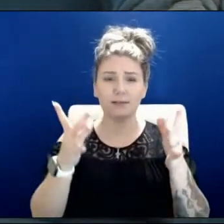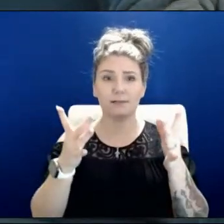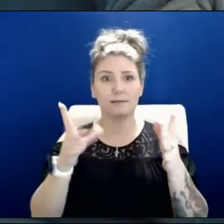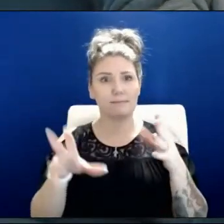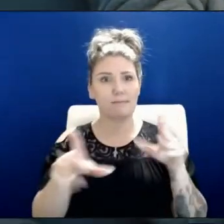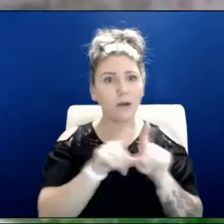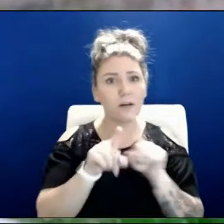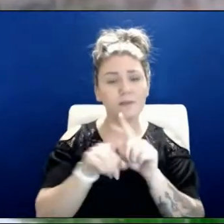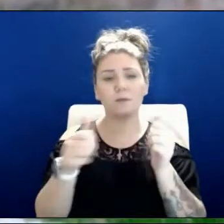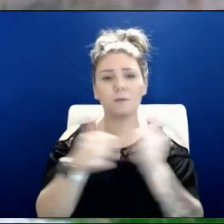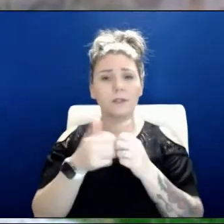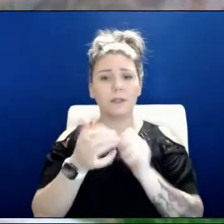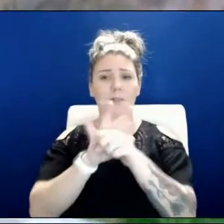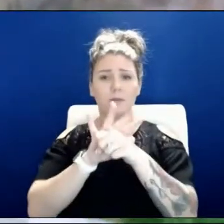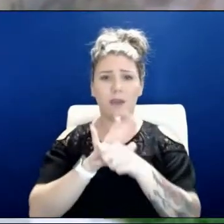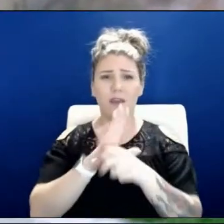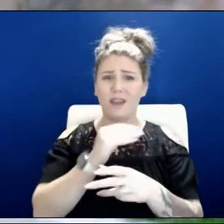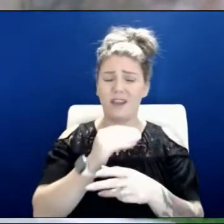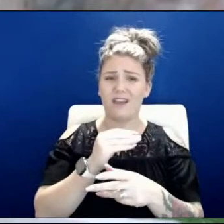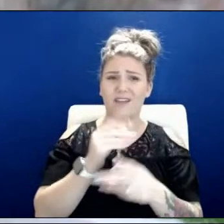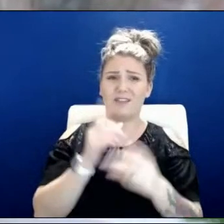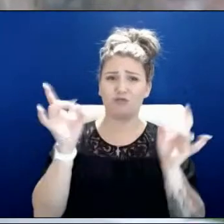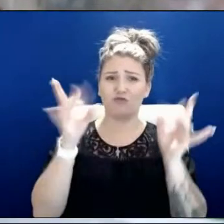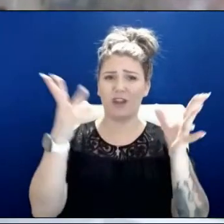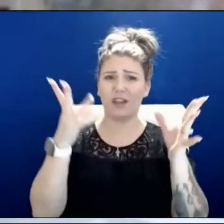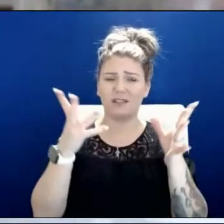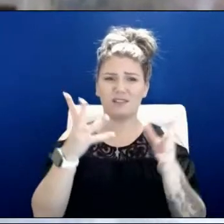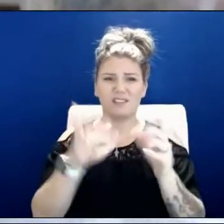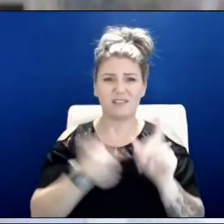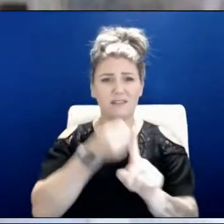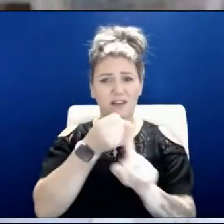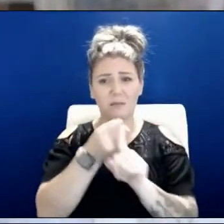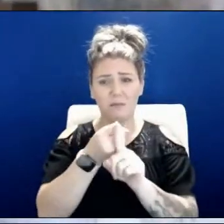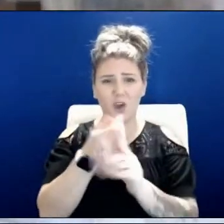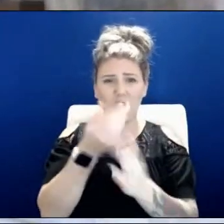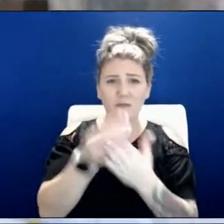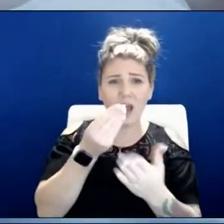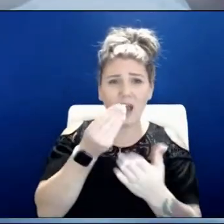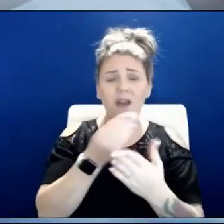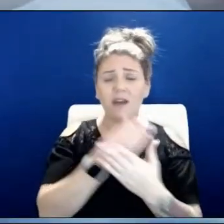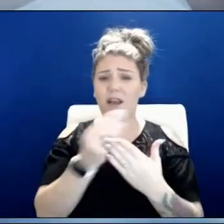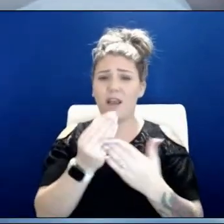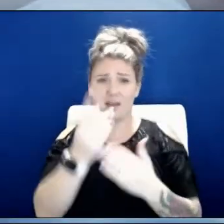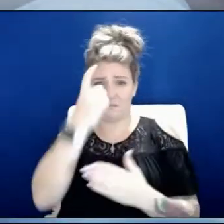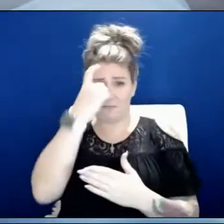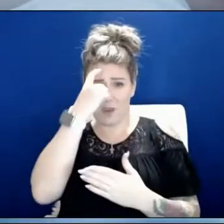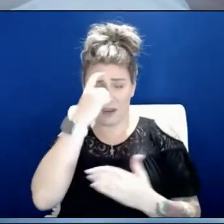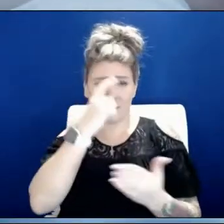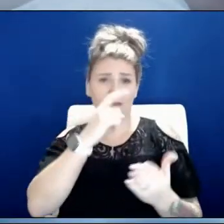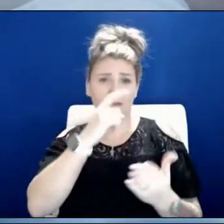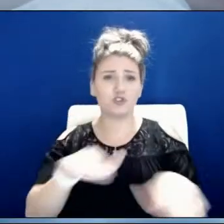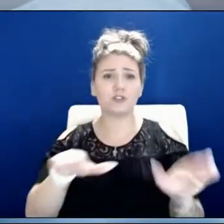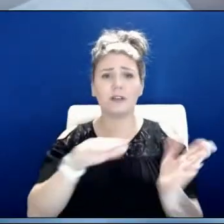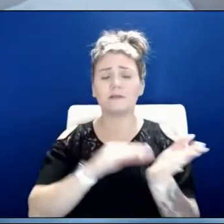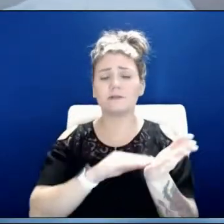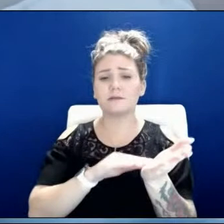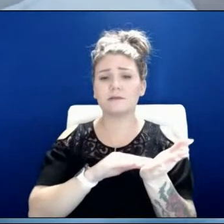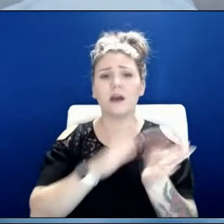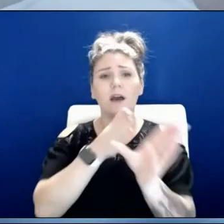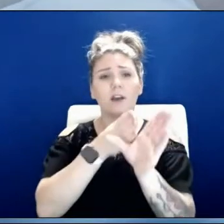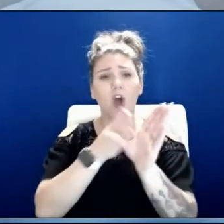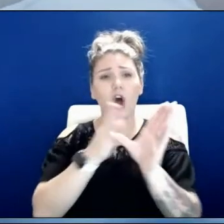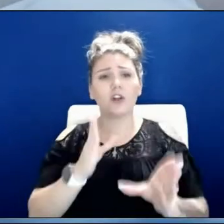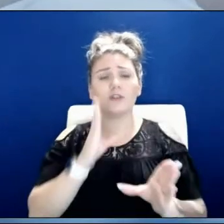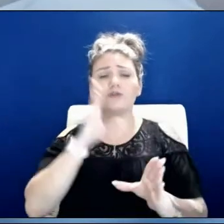is impacting our pocketbooks and our peace of mind. Child psychologist Dr. Stephen Lassen will help us navigate how to talk to kids,